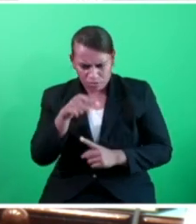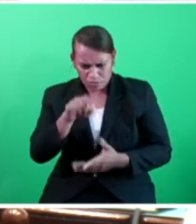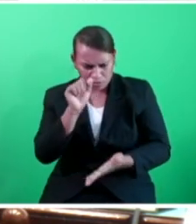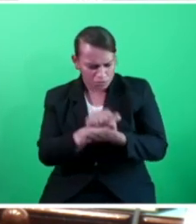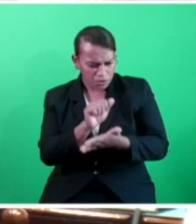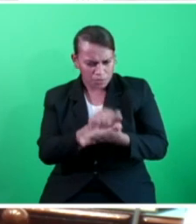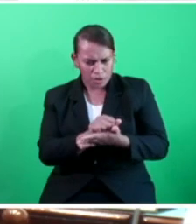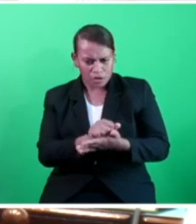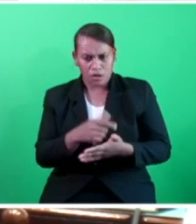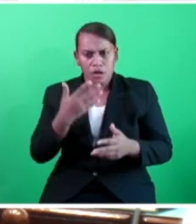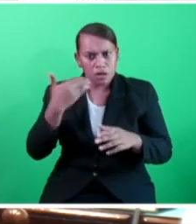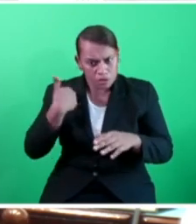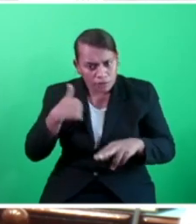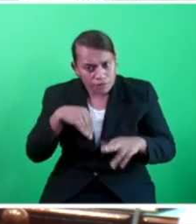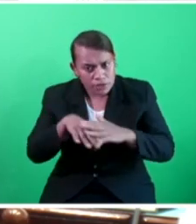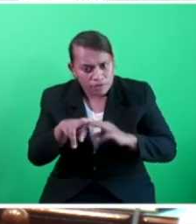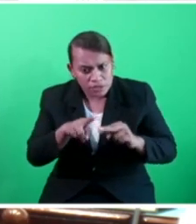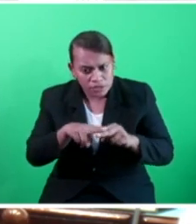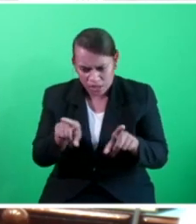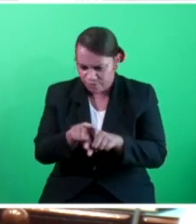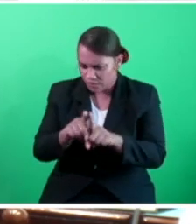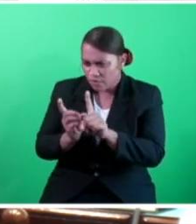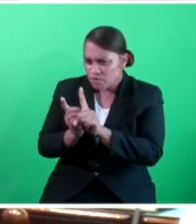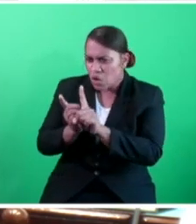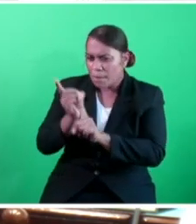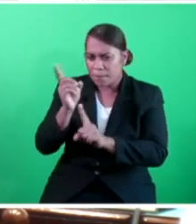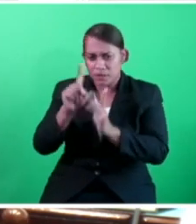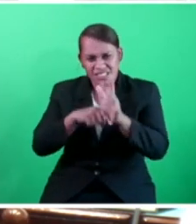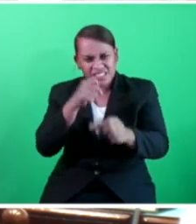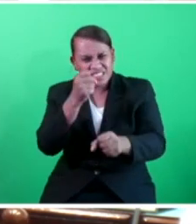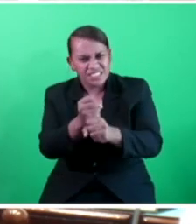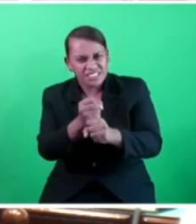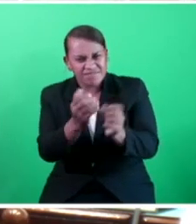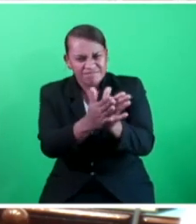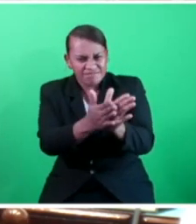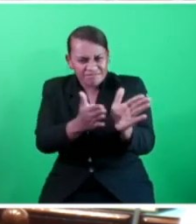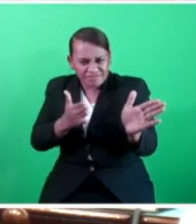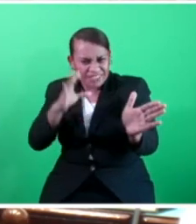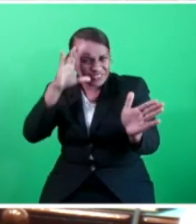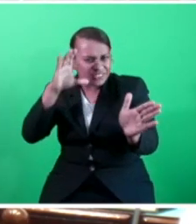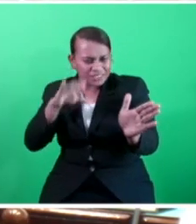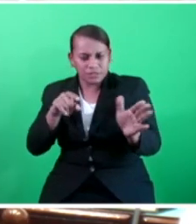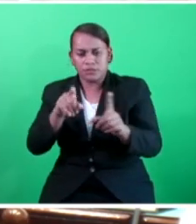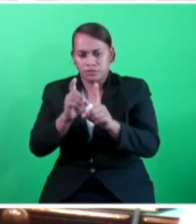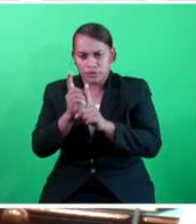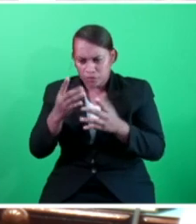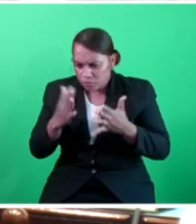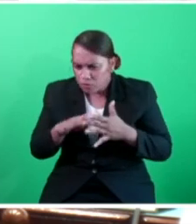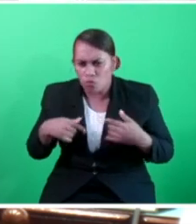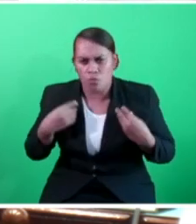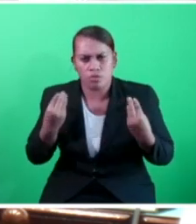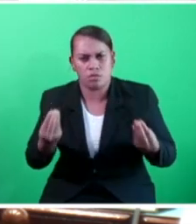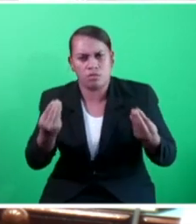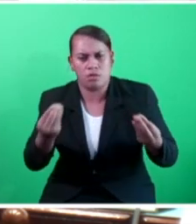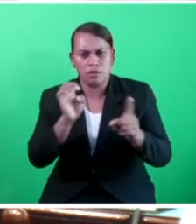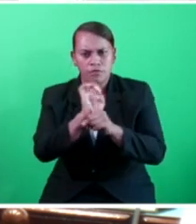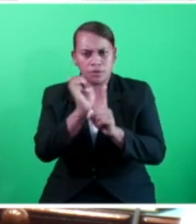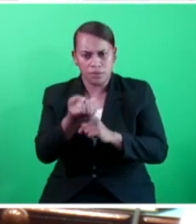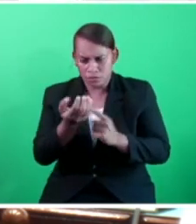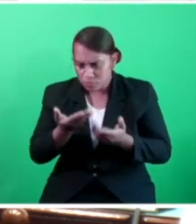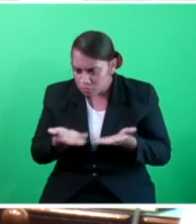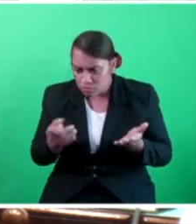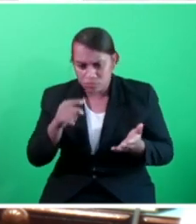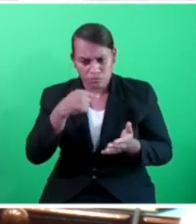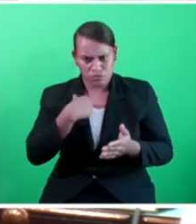a number of developing countries, we really value our environment. We consume groundwater which is being affected by